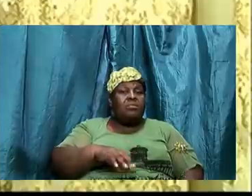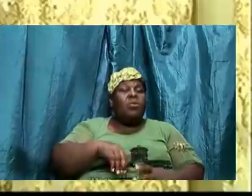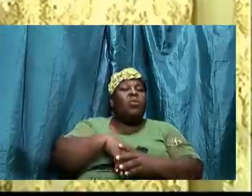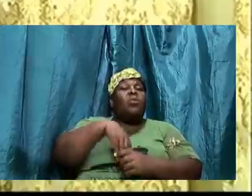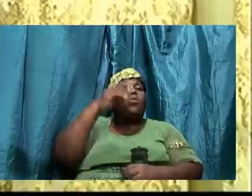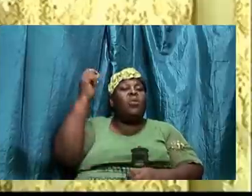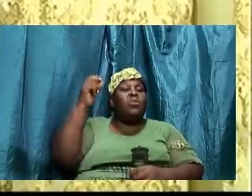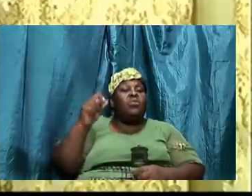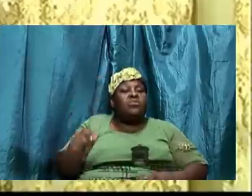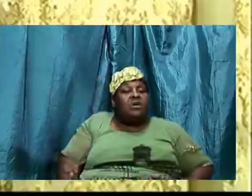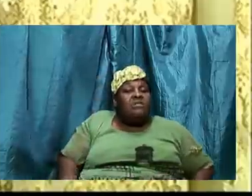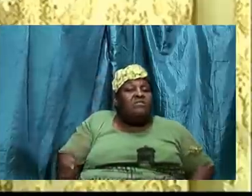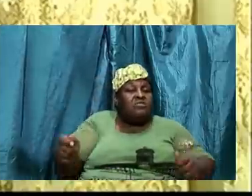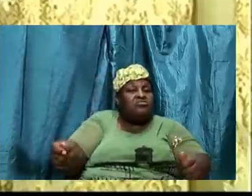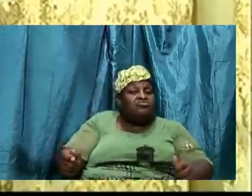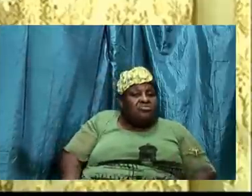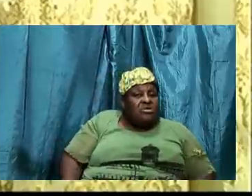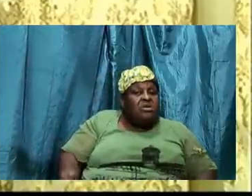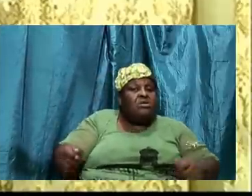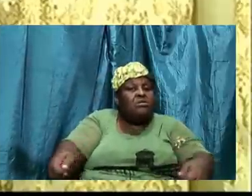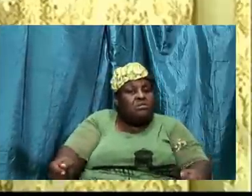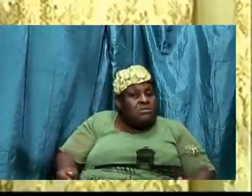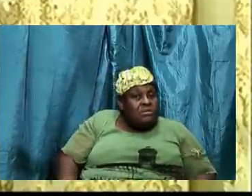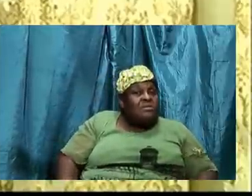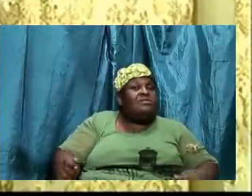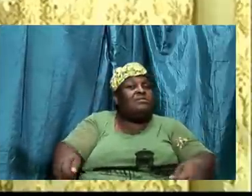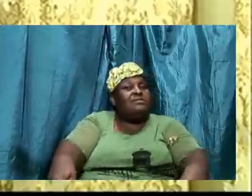We leave a man a bishop daily ministry, you know.